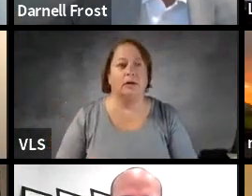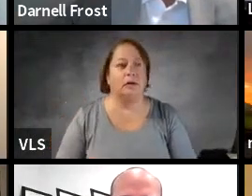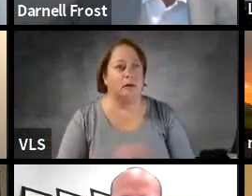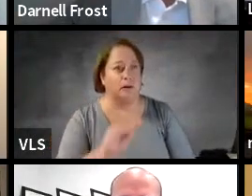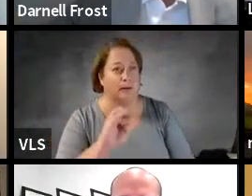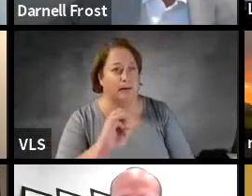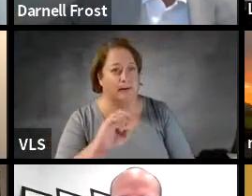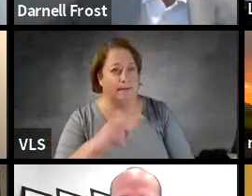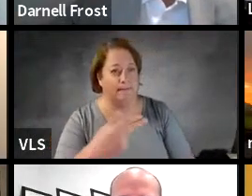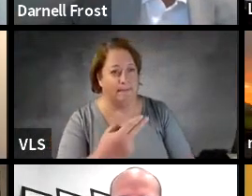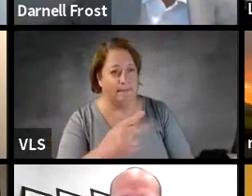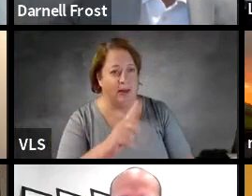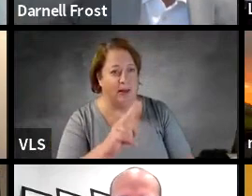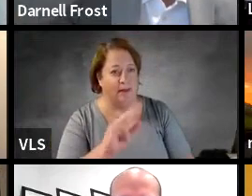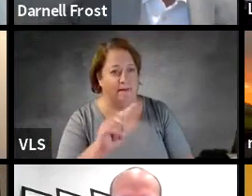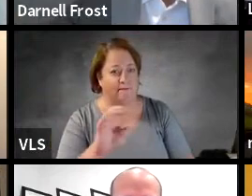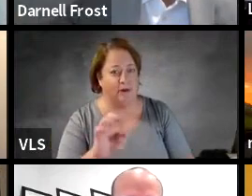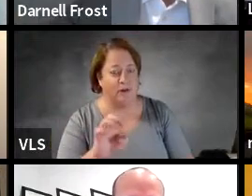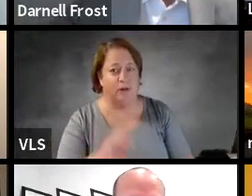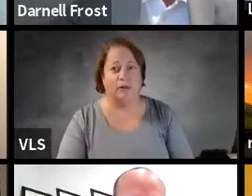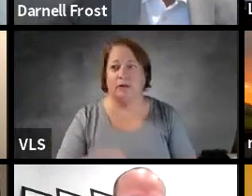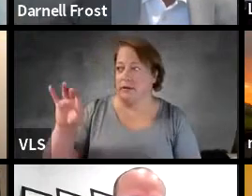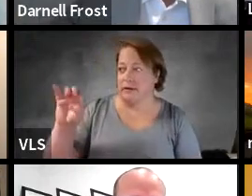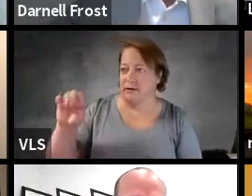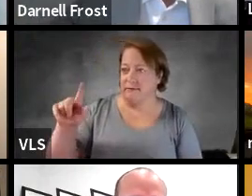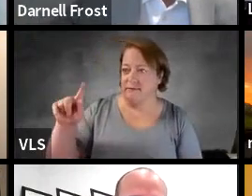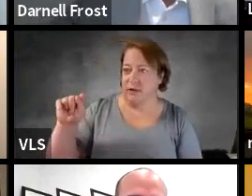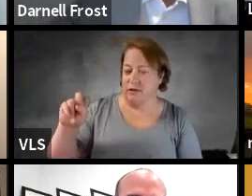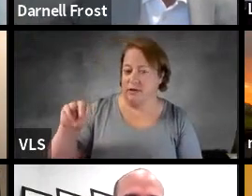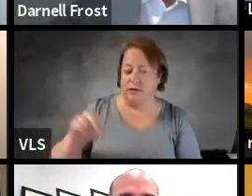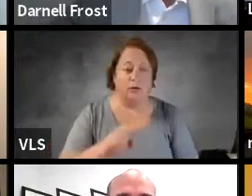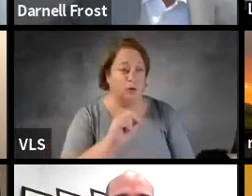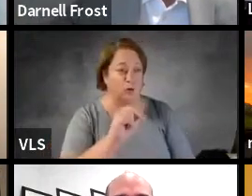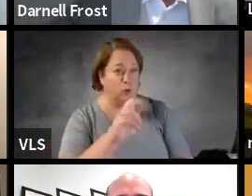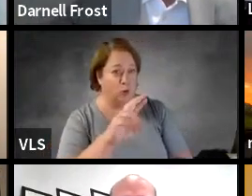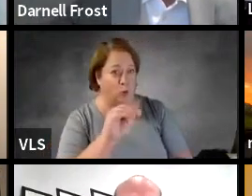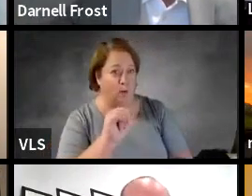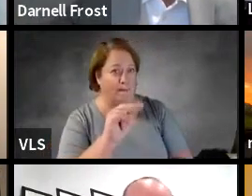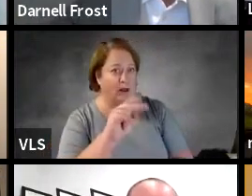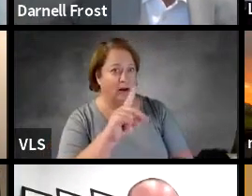Melville. Larry Felton. Normandy.